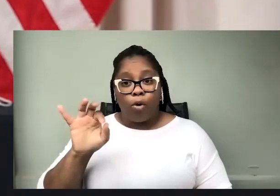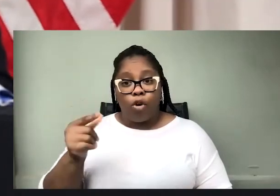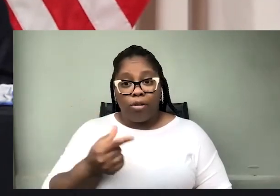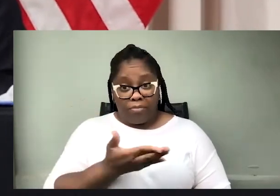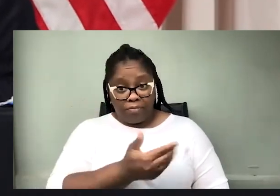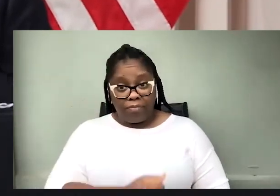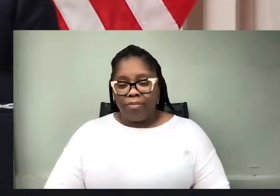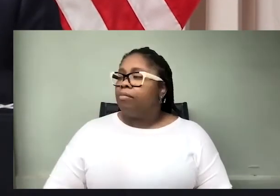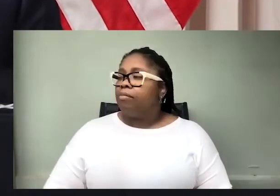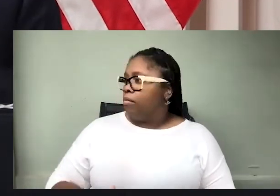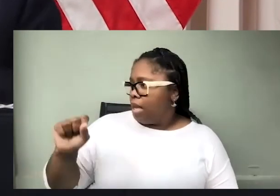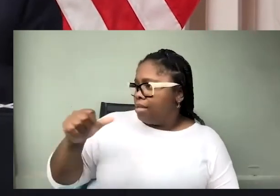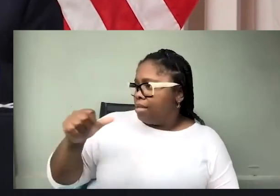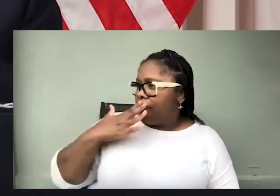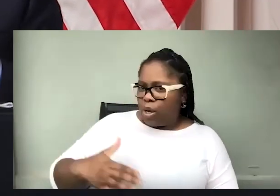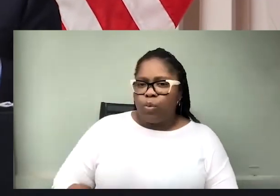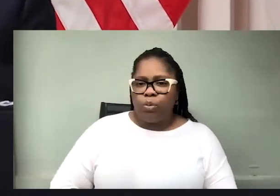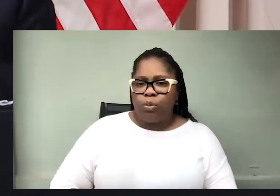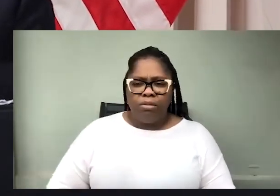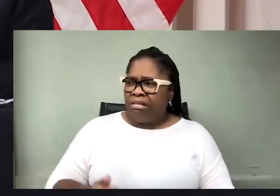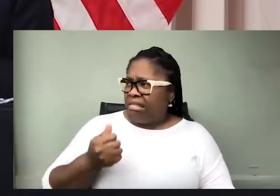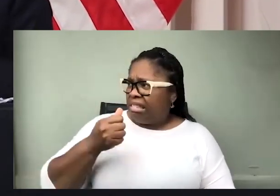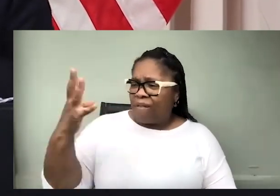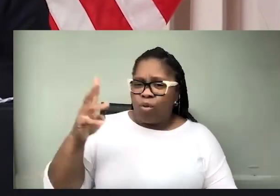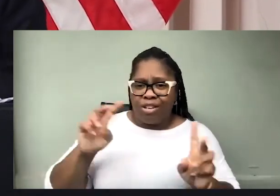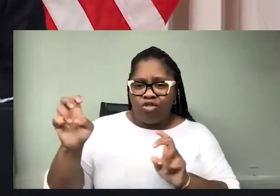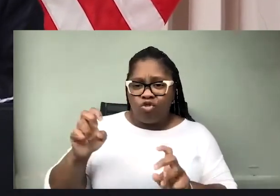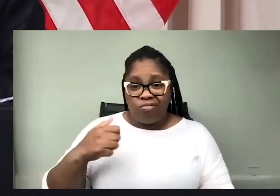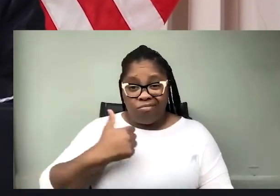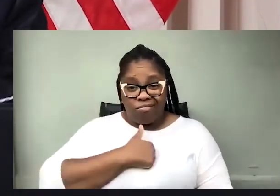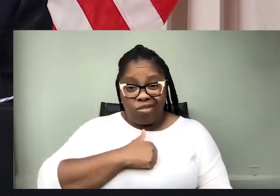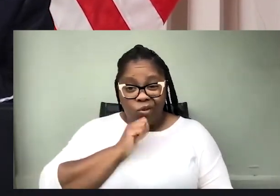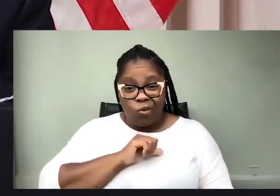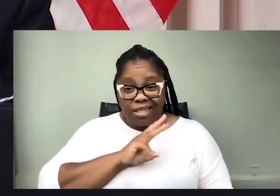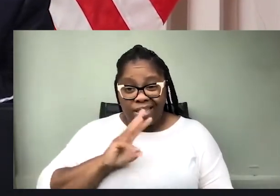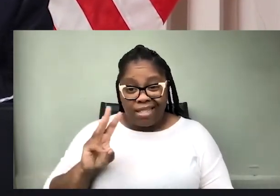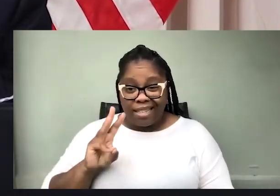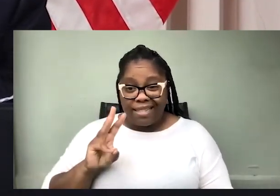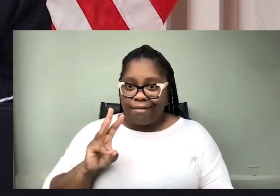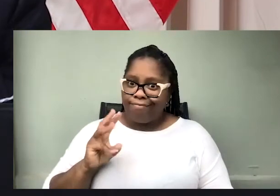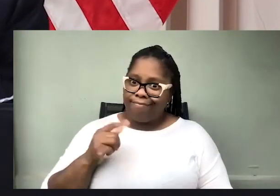you. Several issues. I'm 66 years old, so I've hit